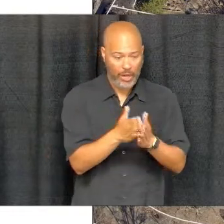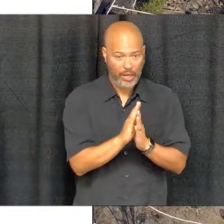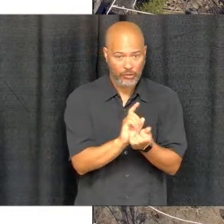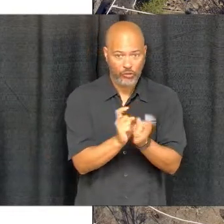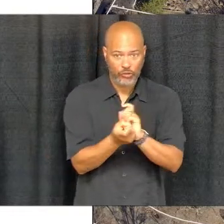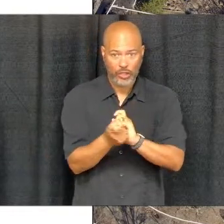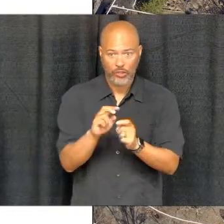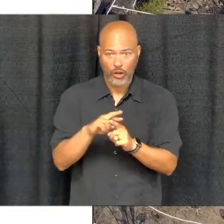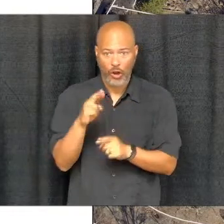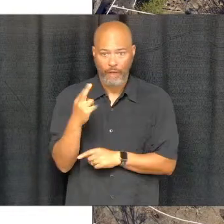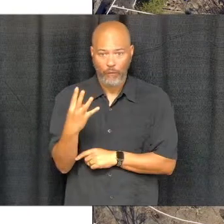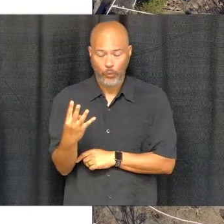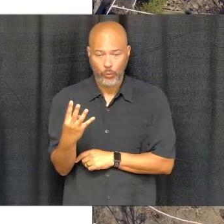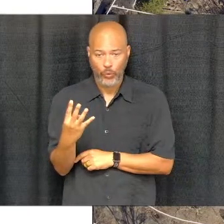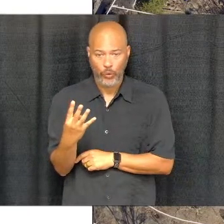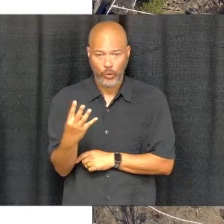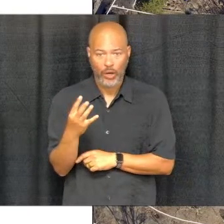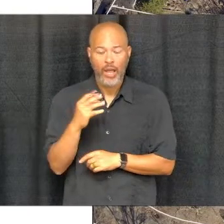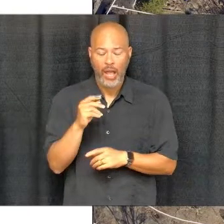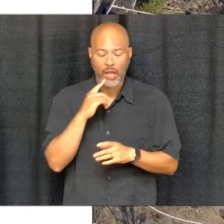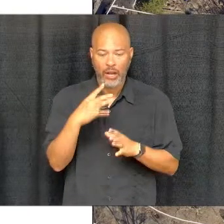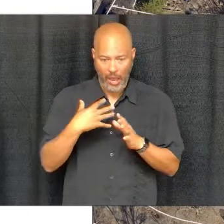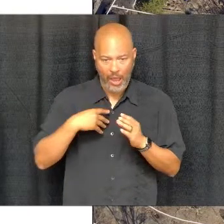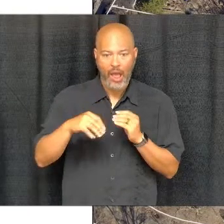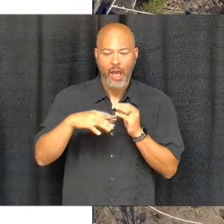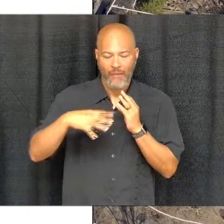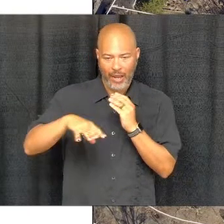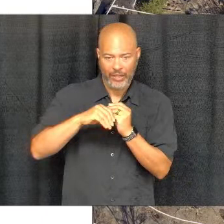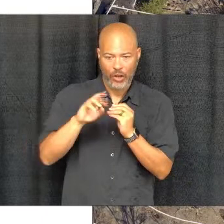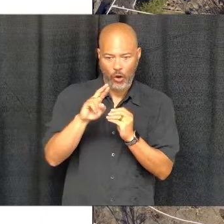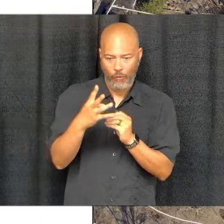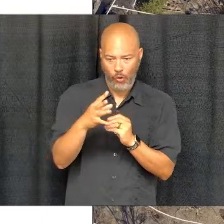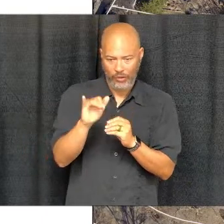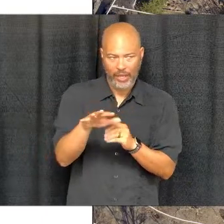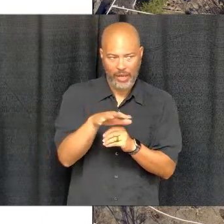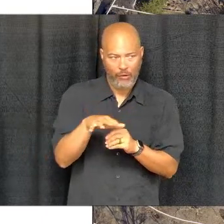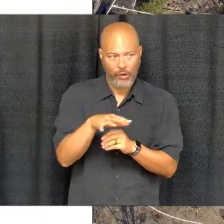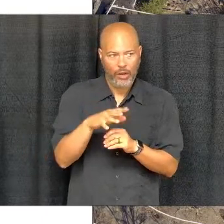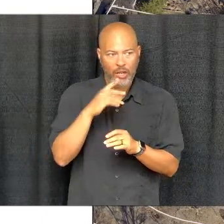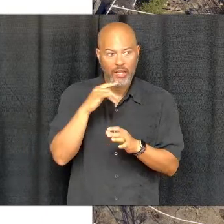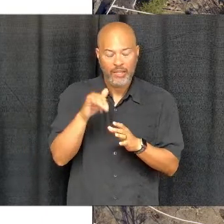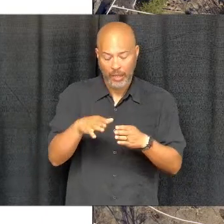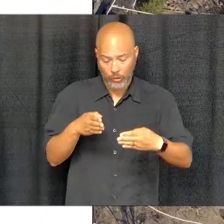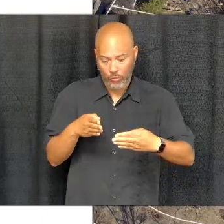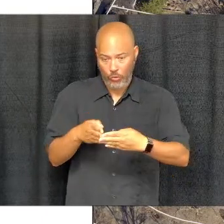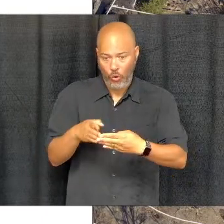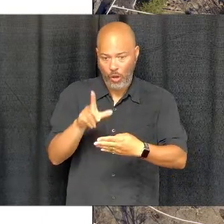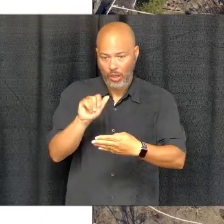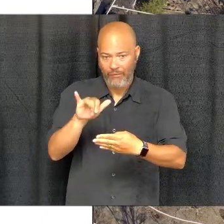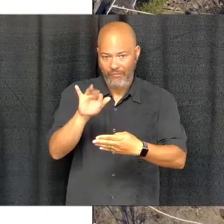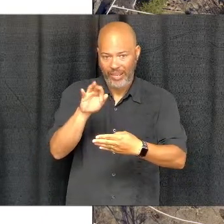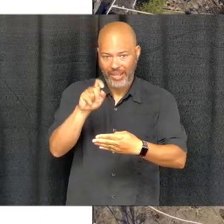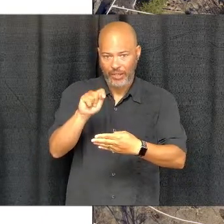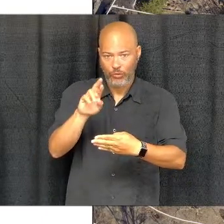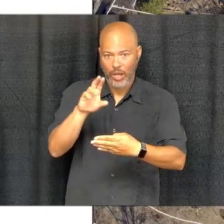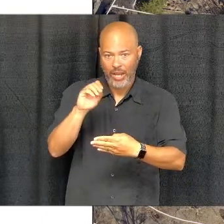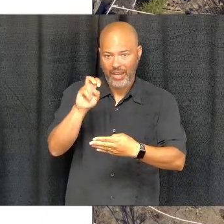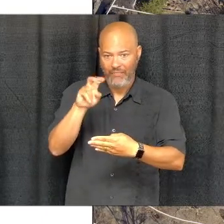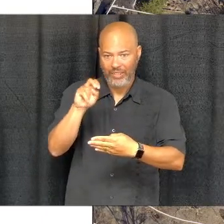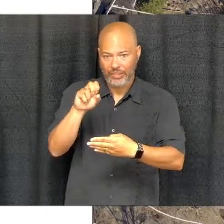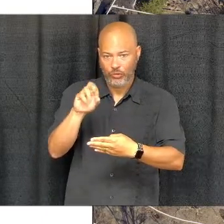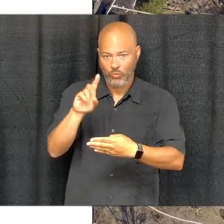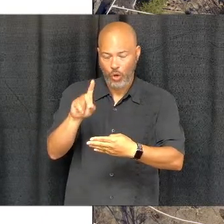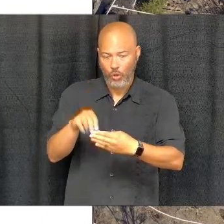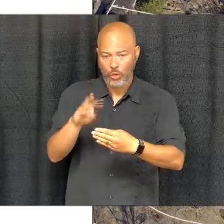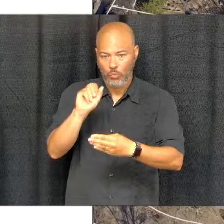to go to R4, and it is an extension of R4. The parcel is located at the corner of Lafayette Road and Evans Road in